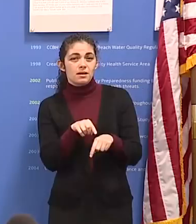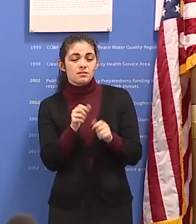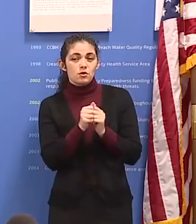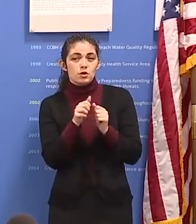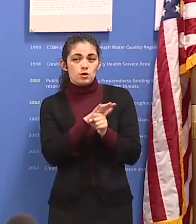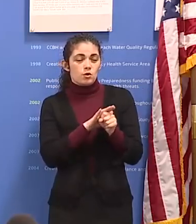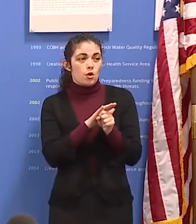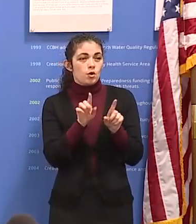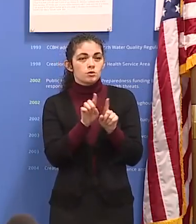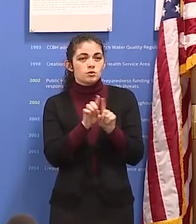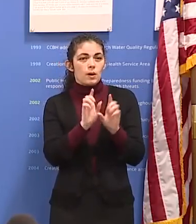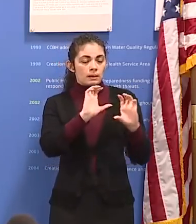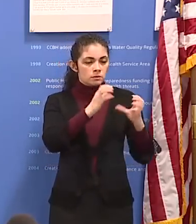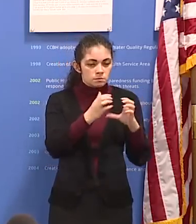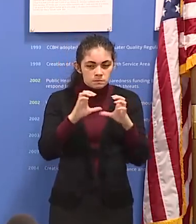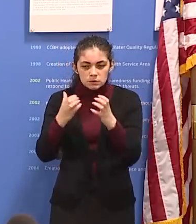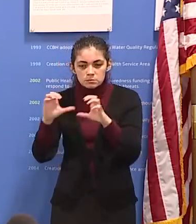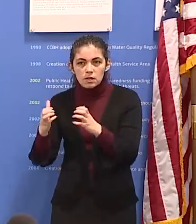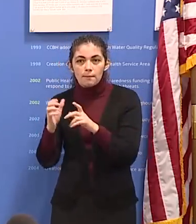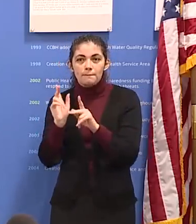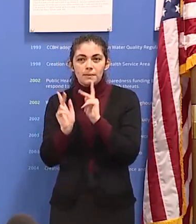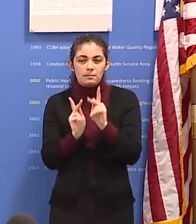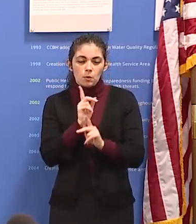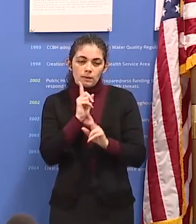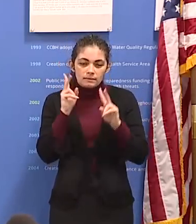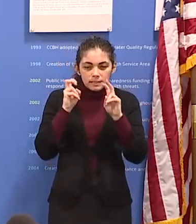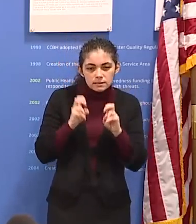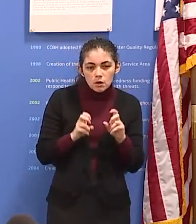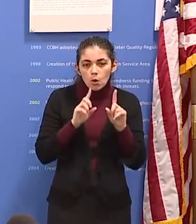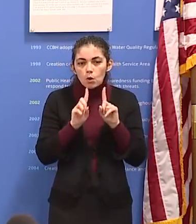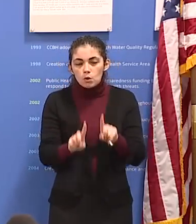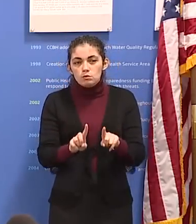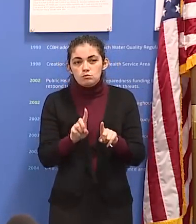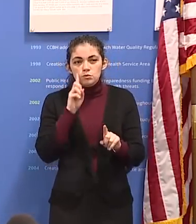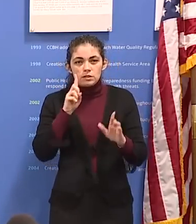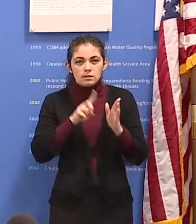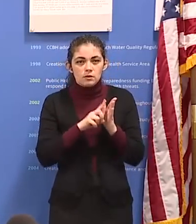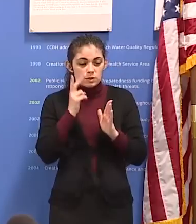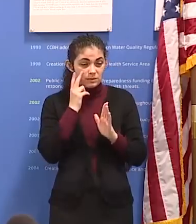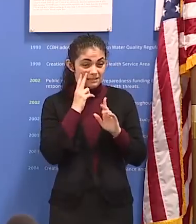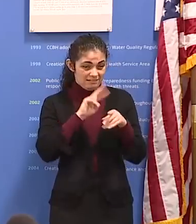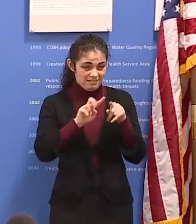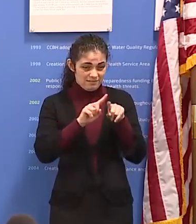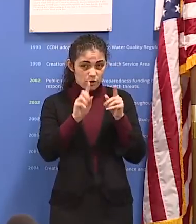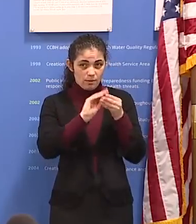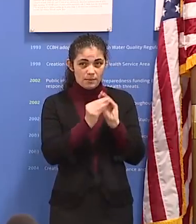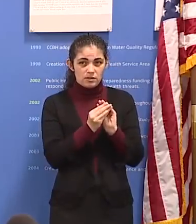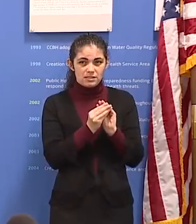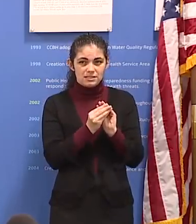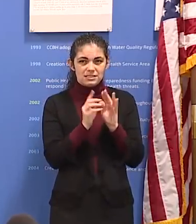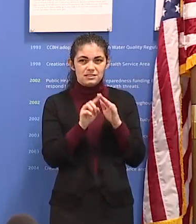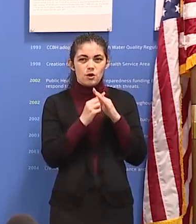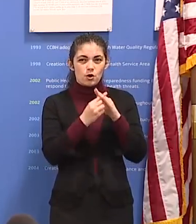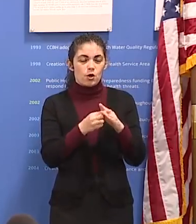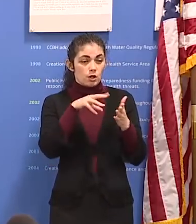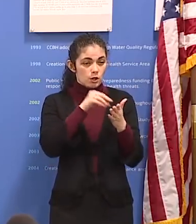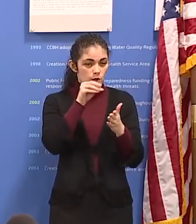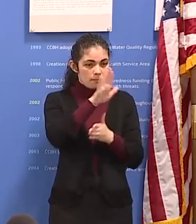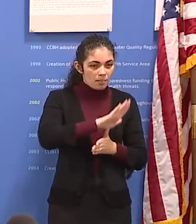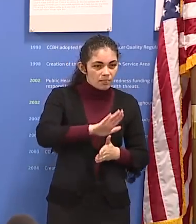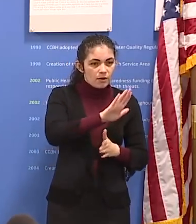level, and part of that was a cluster investigation response. So when you identify cases, you begin to then learn about